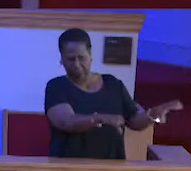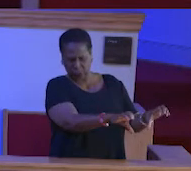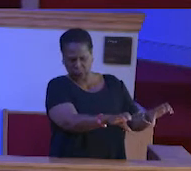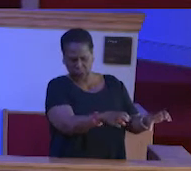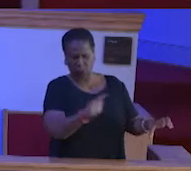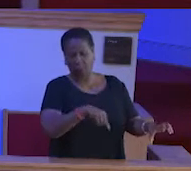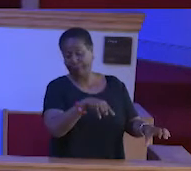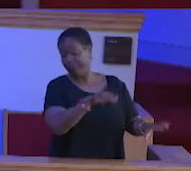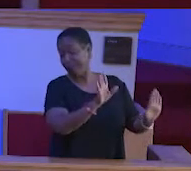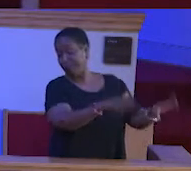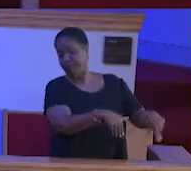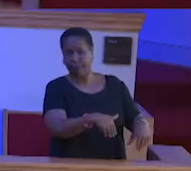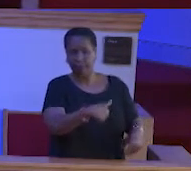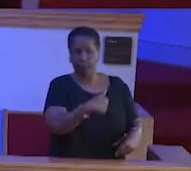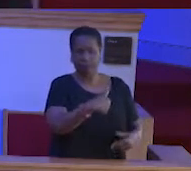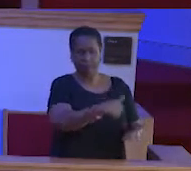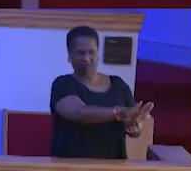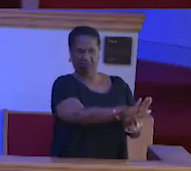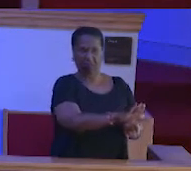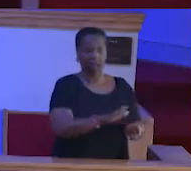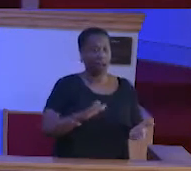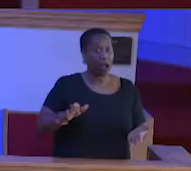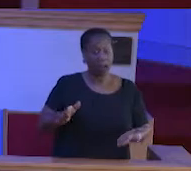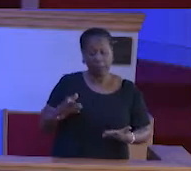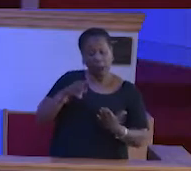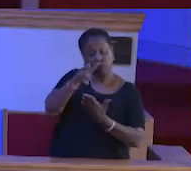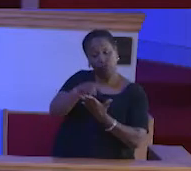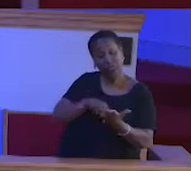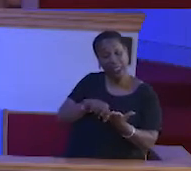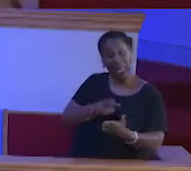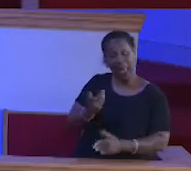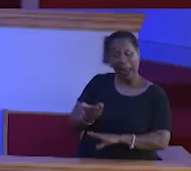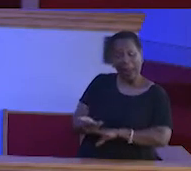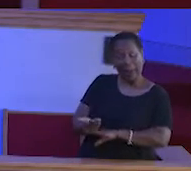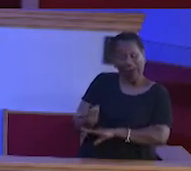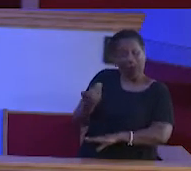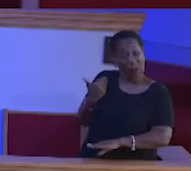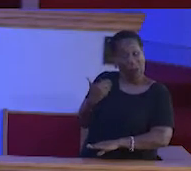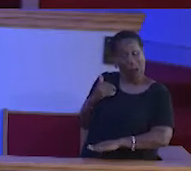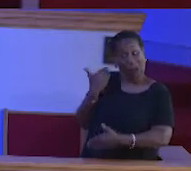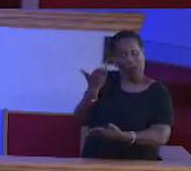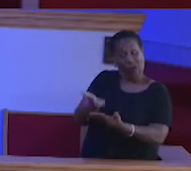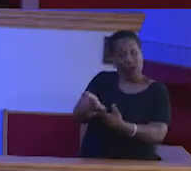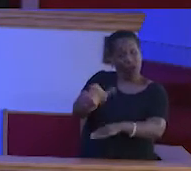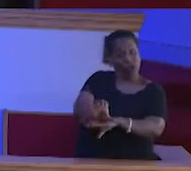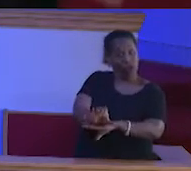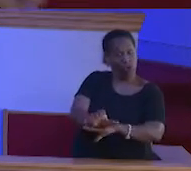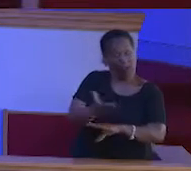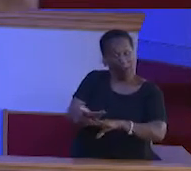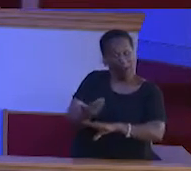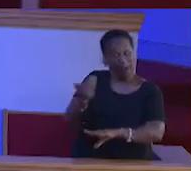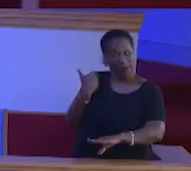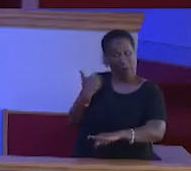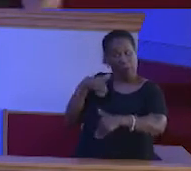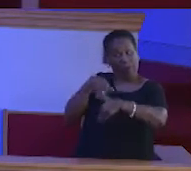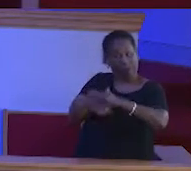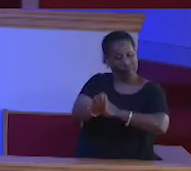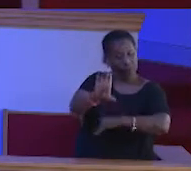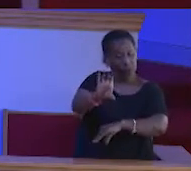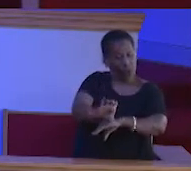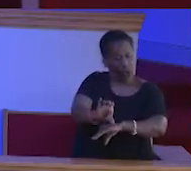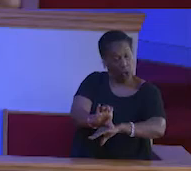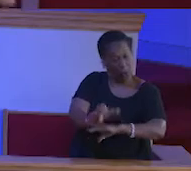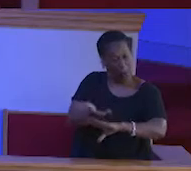The text says that before they could get to the church, before they could get to the temple to enter in and pray and